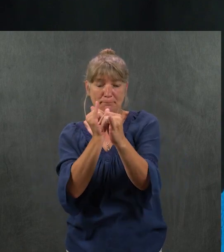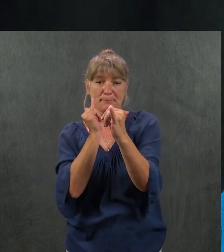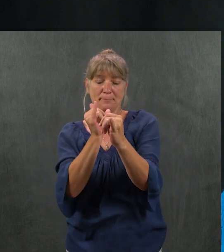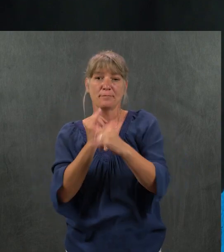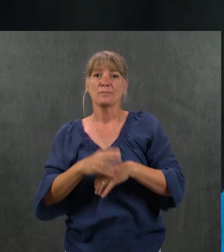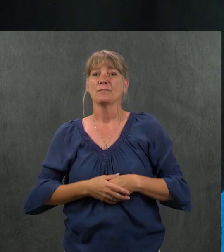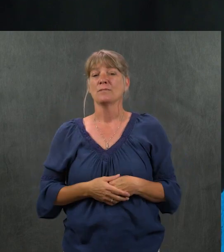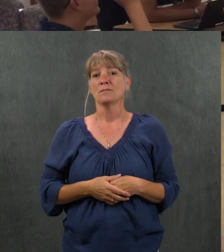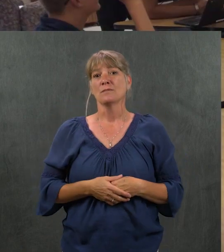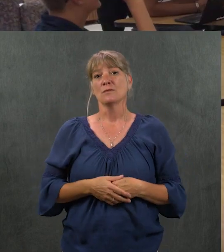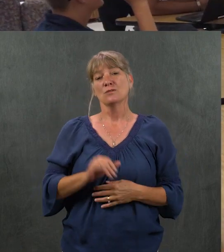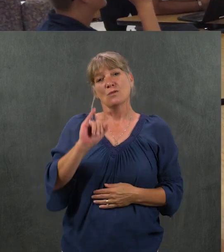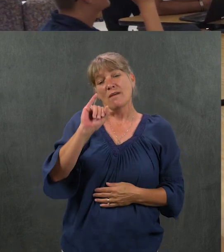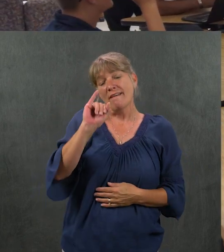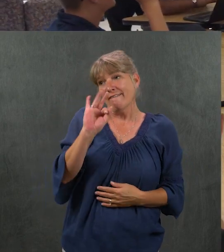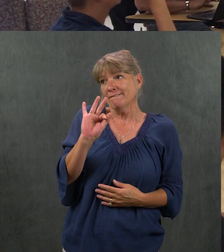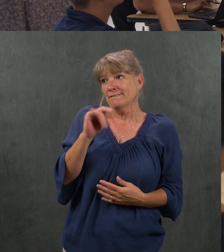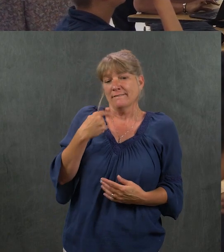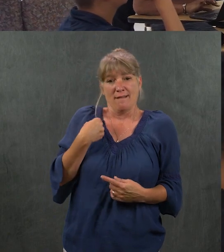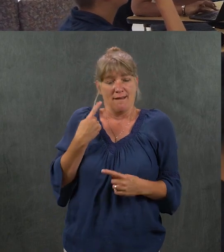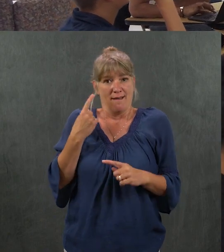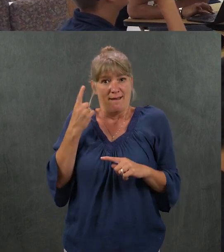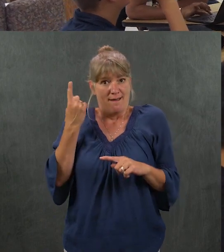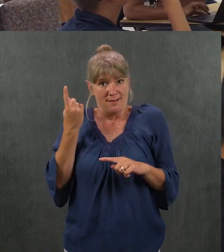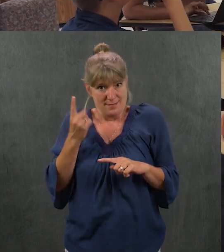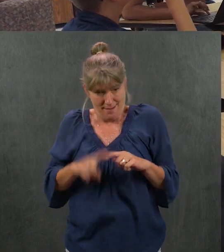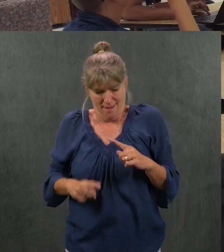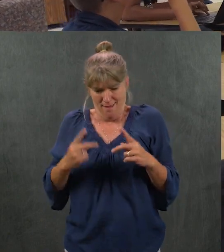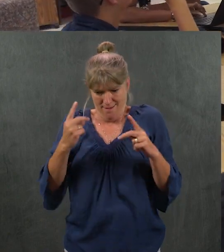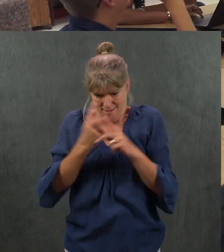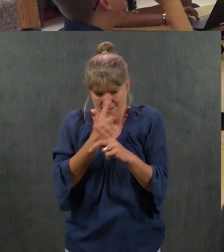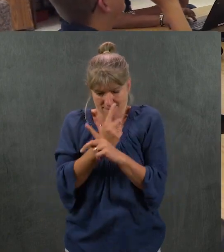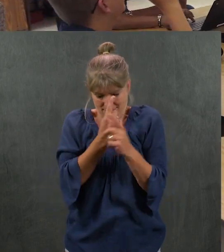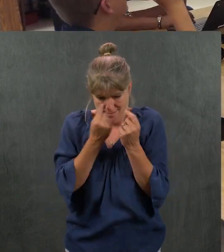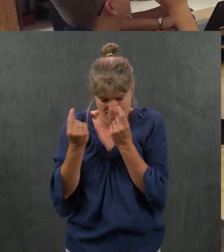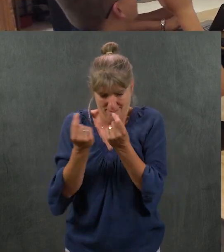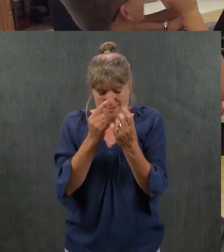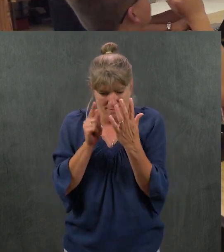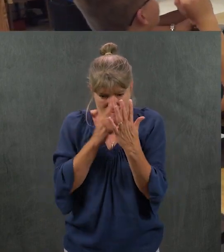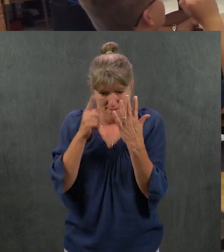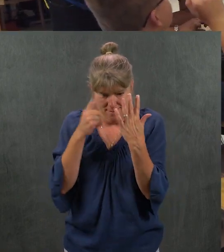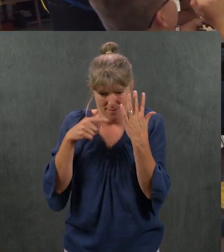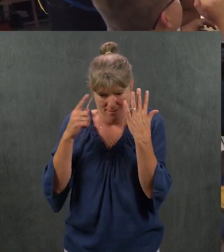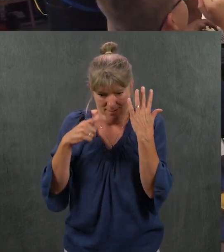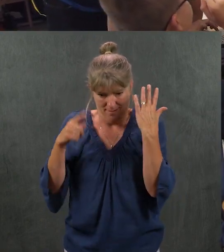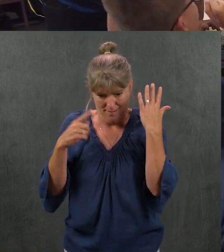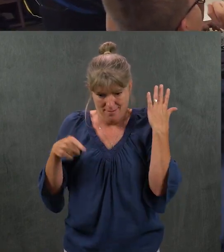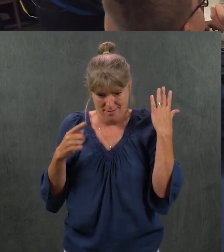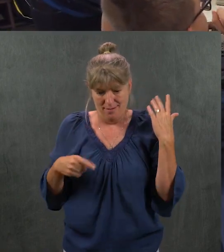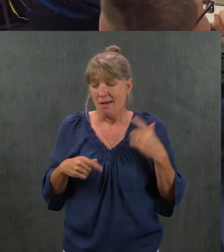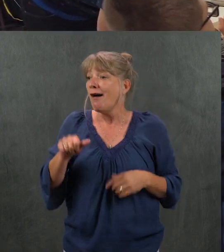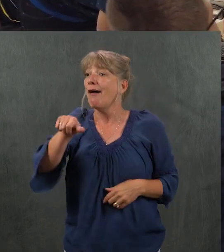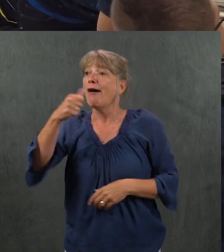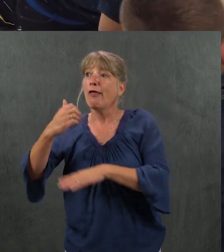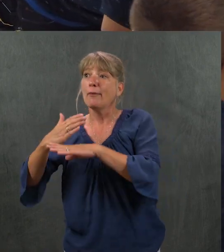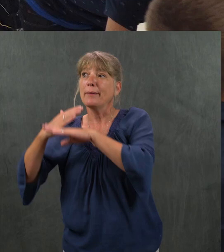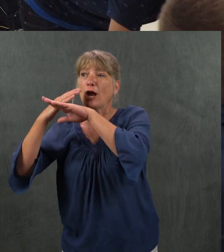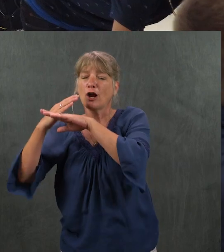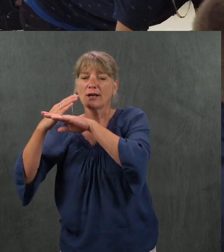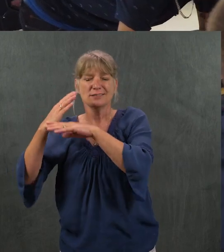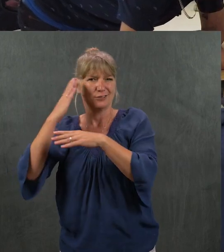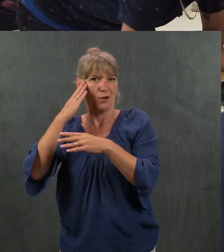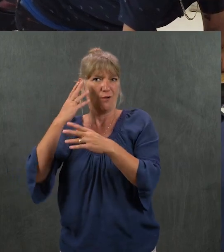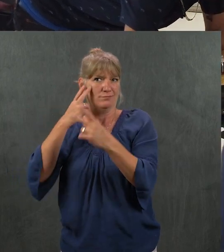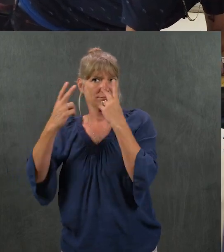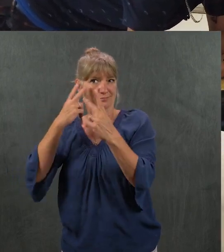just like you do. And if I can't work through those, all these other physical